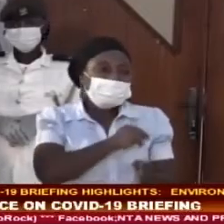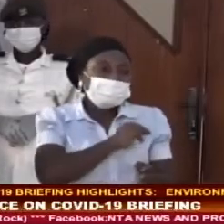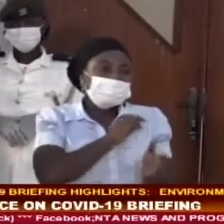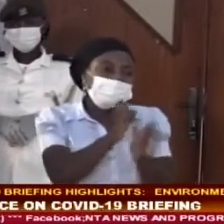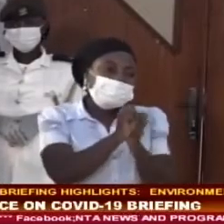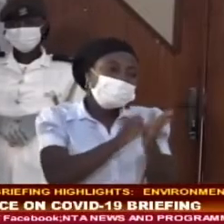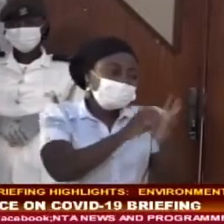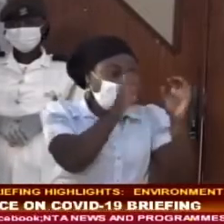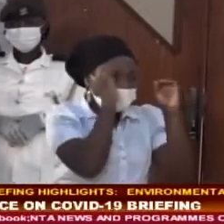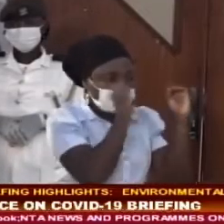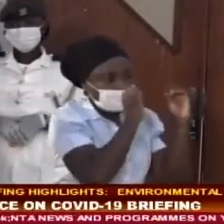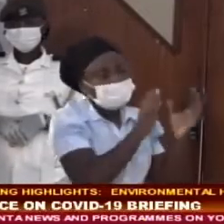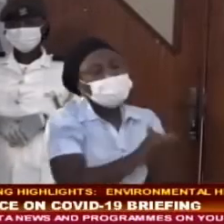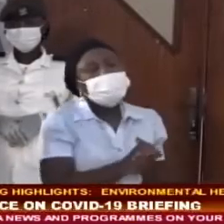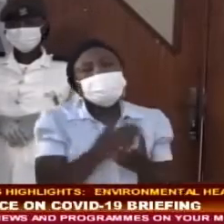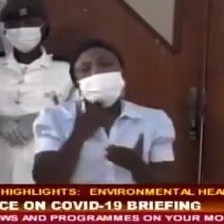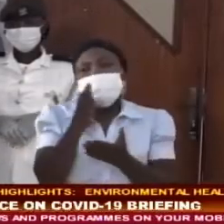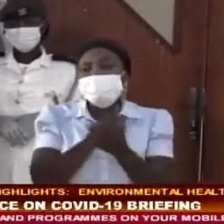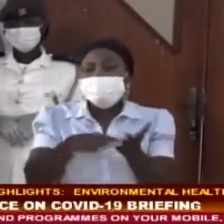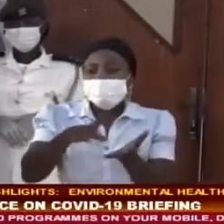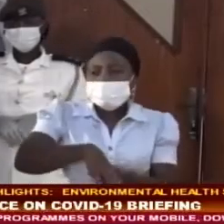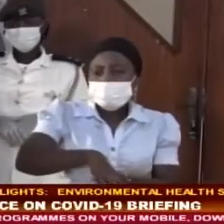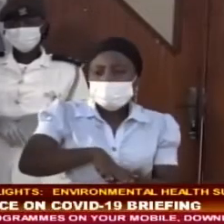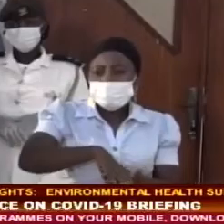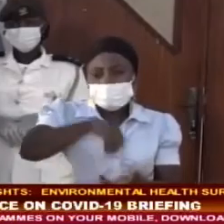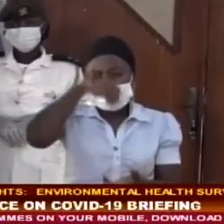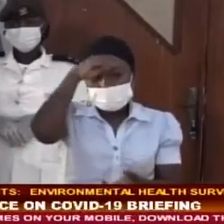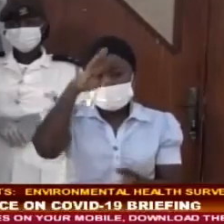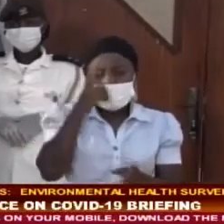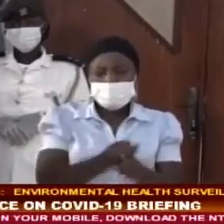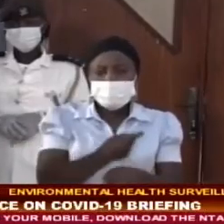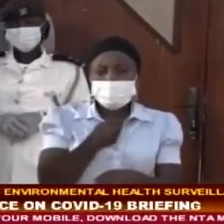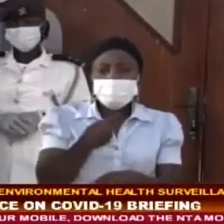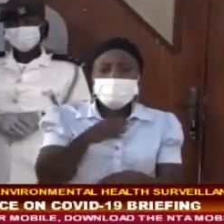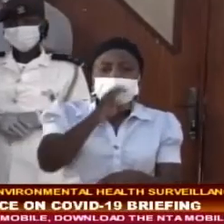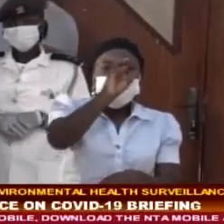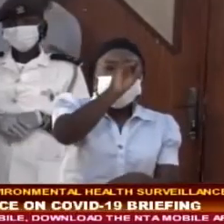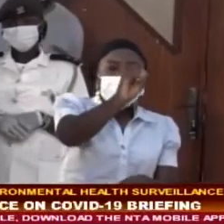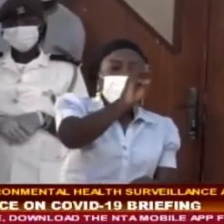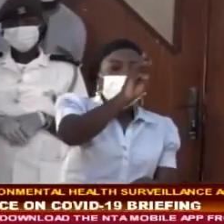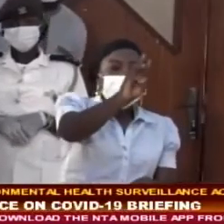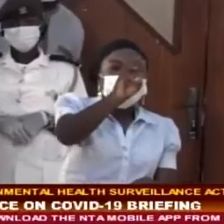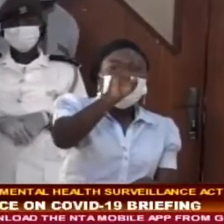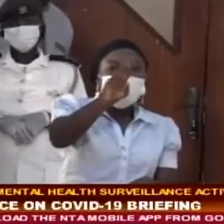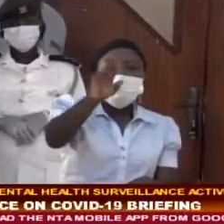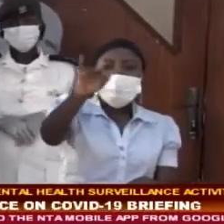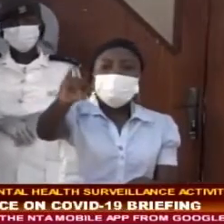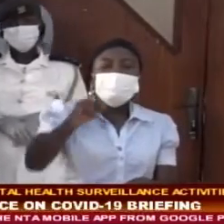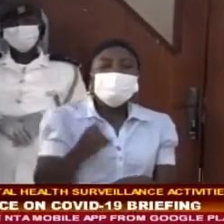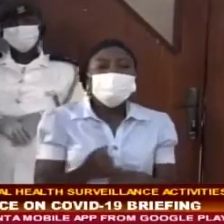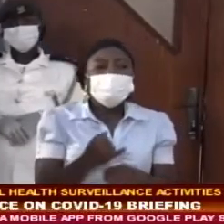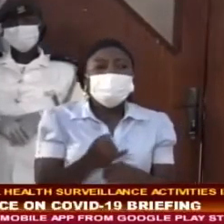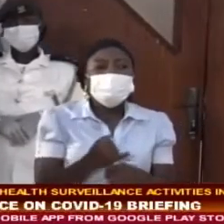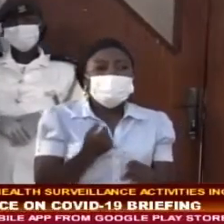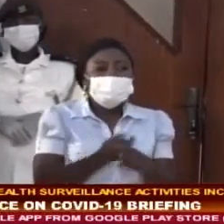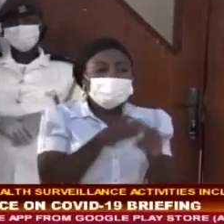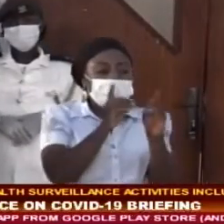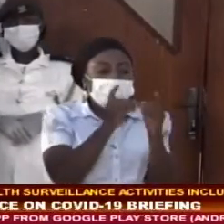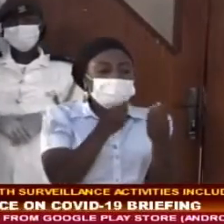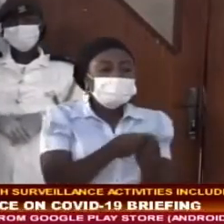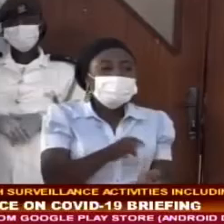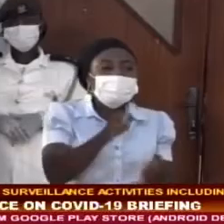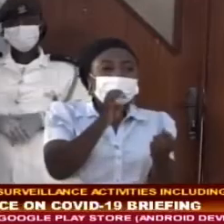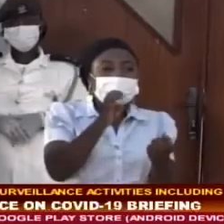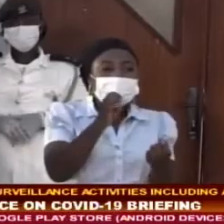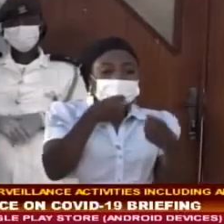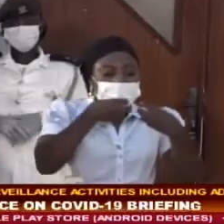Education. Some students of Federal University and Technology, Owerri, of Department of EE, that's